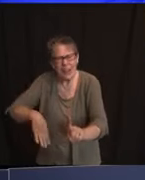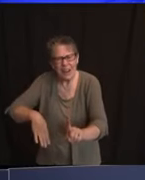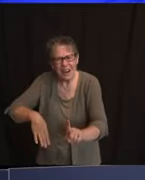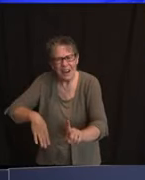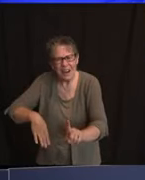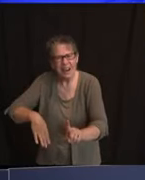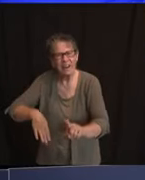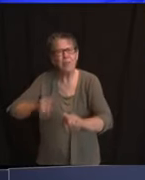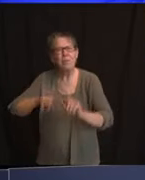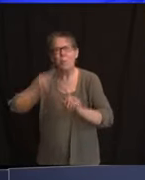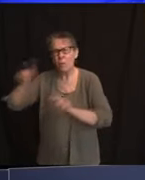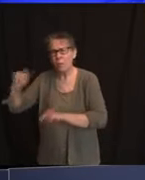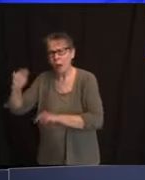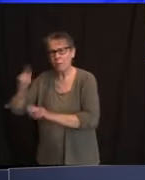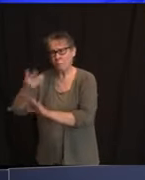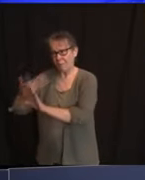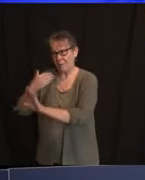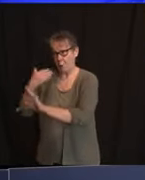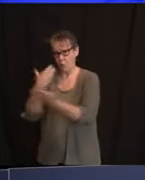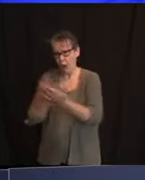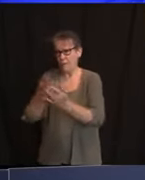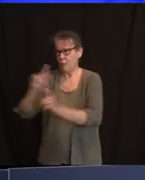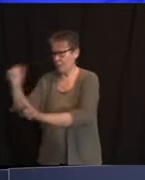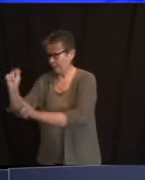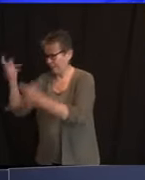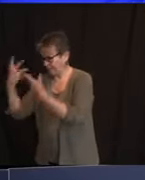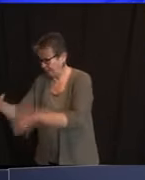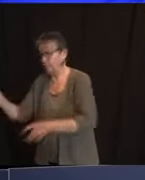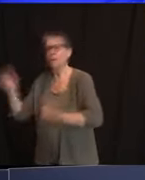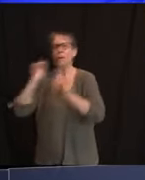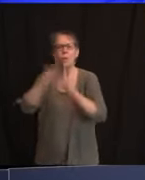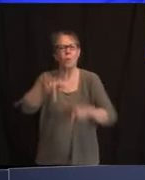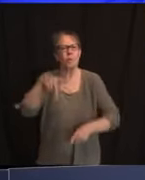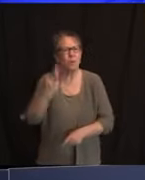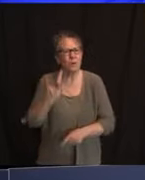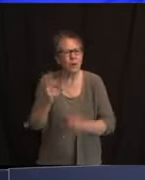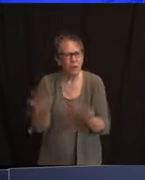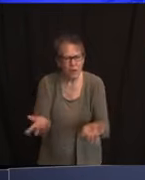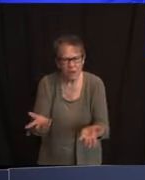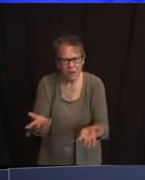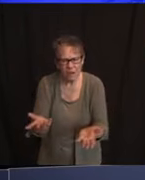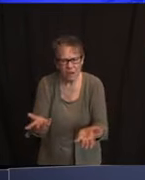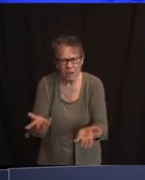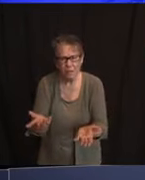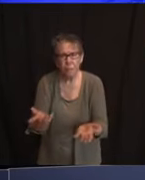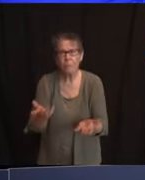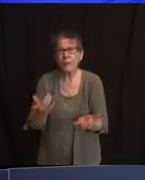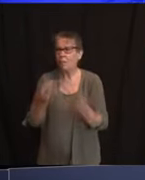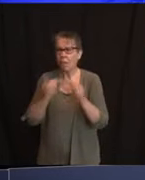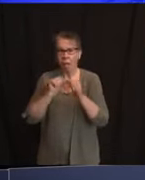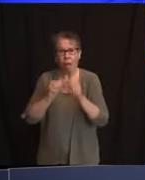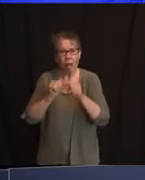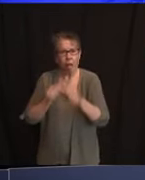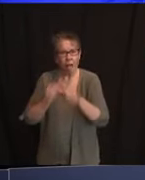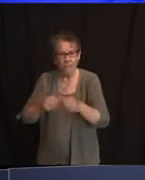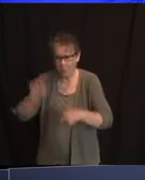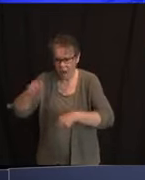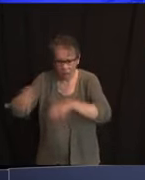may lead us to take a different approach moving forward, if I could speak for the governor in that regard. So really ask